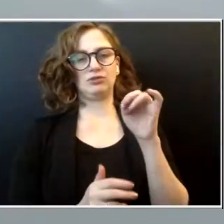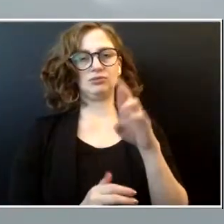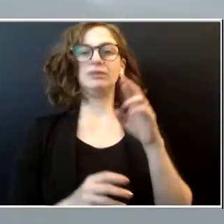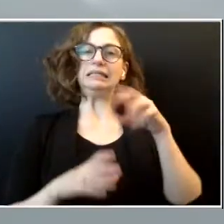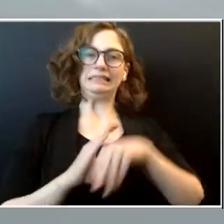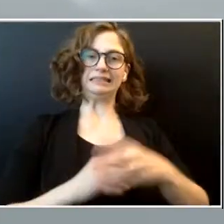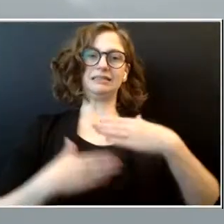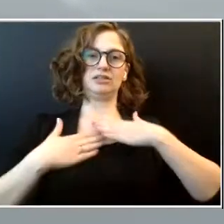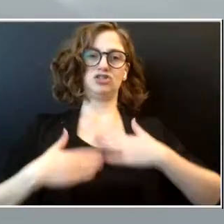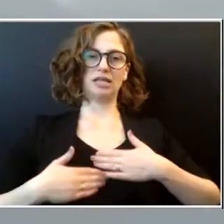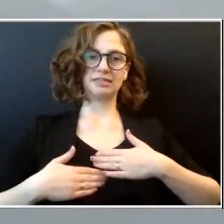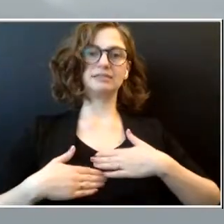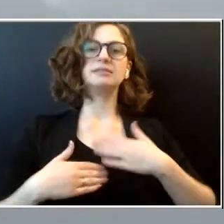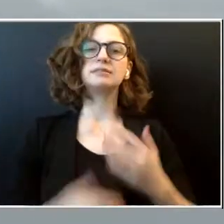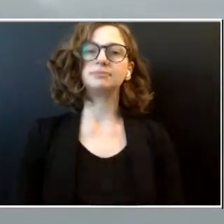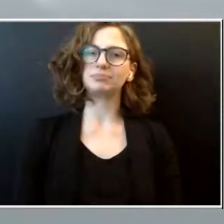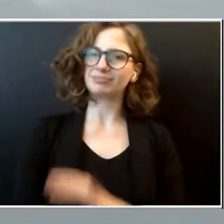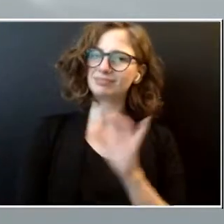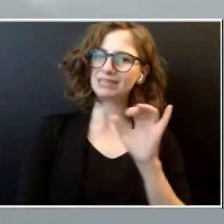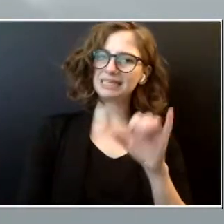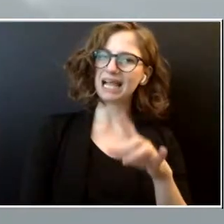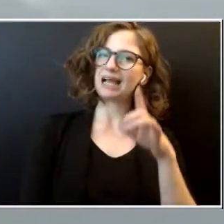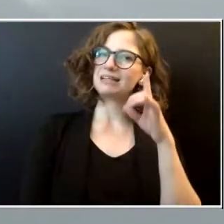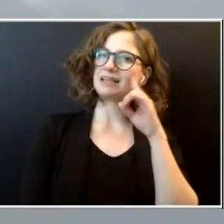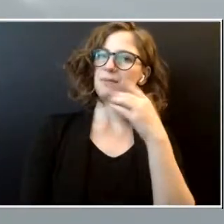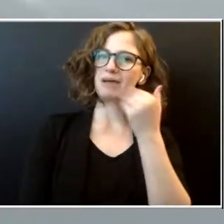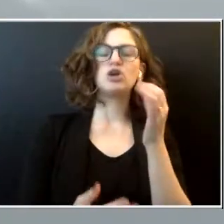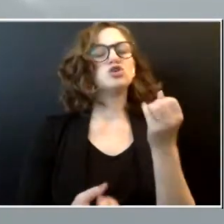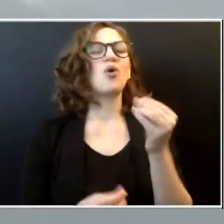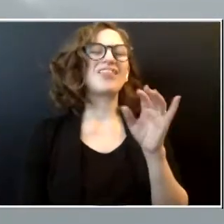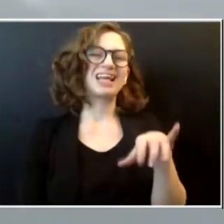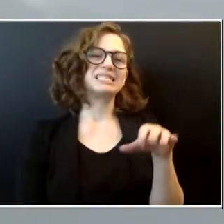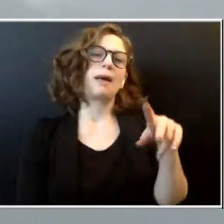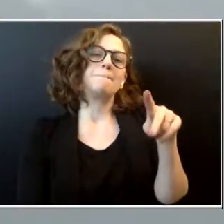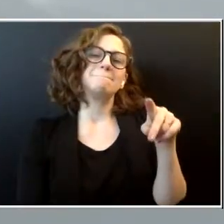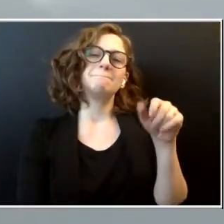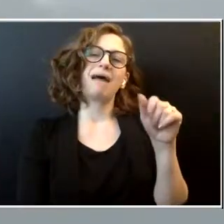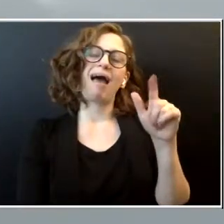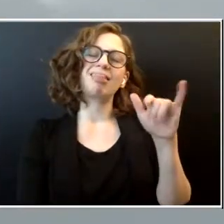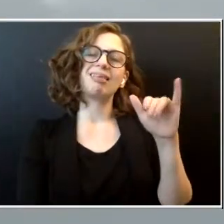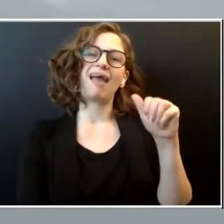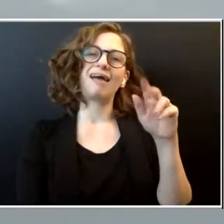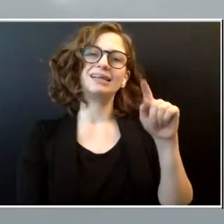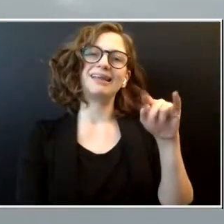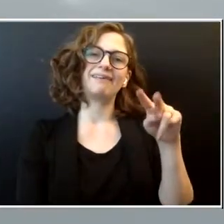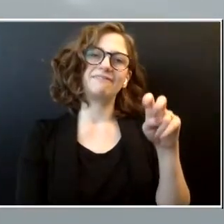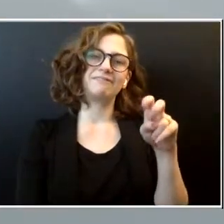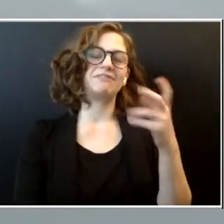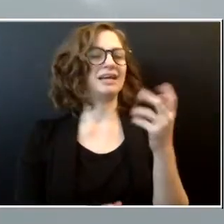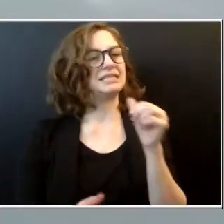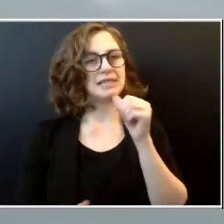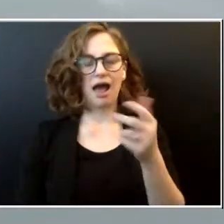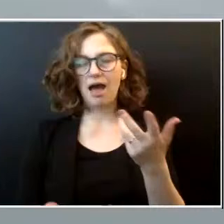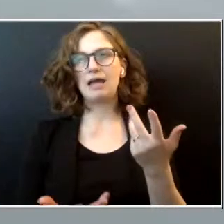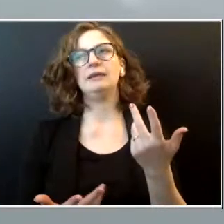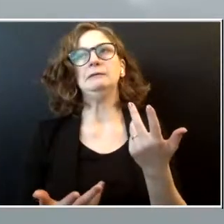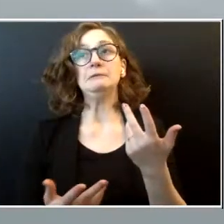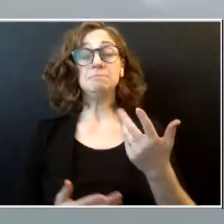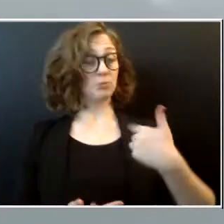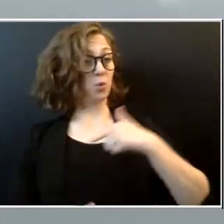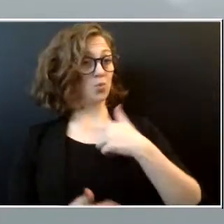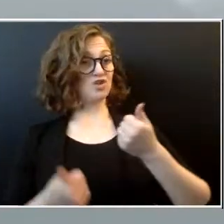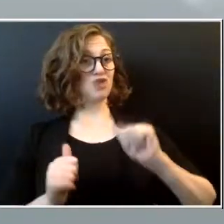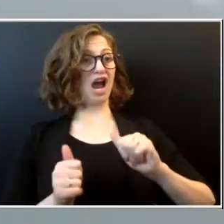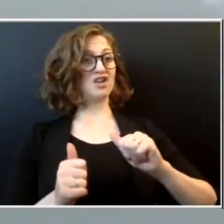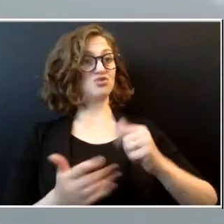standpoint of, again, it's a palliative measure, so you don't want to have to make people come back to the thing or a lot and try to shorten that course of therapy greatly. So hopefully that's going to